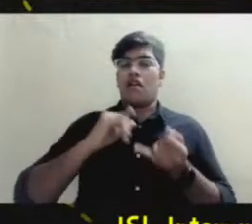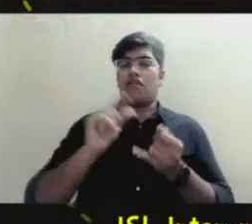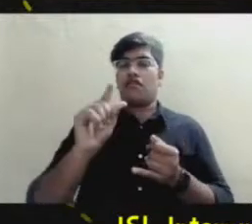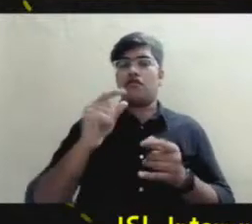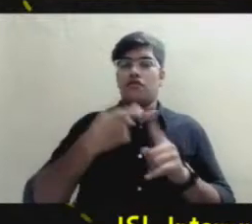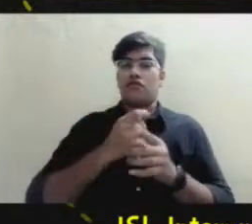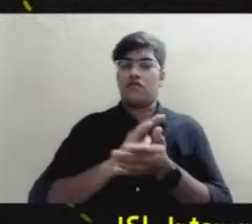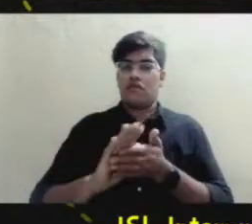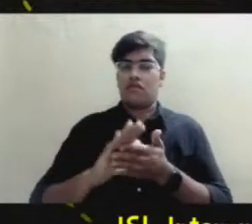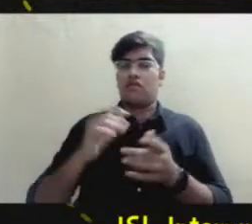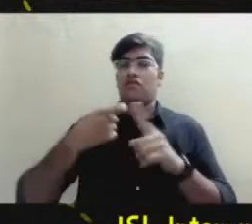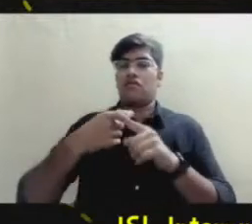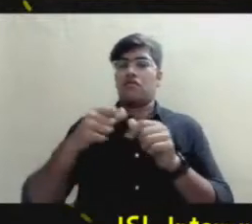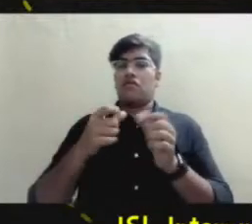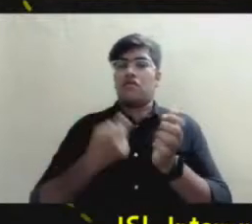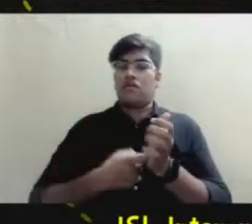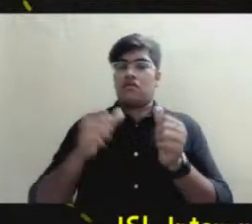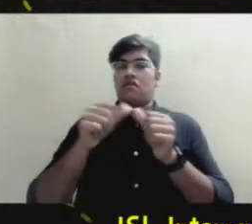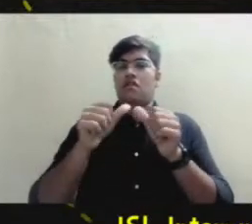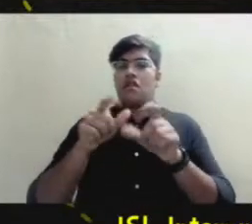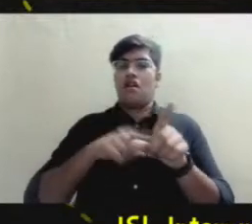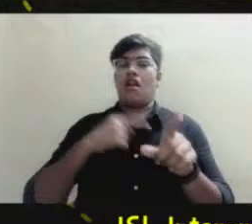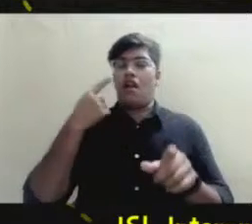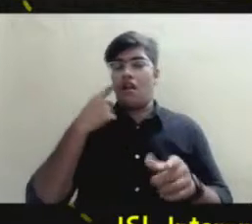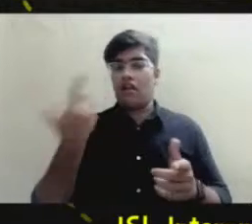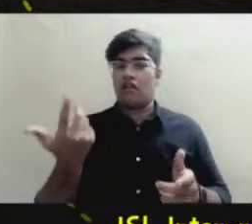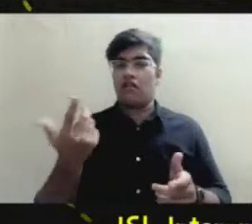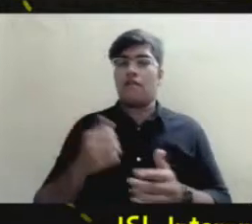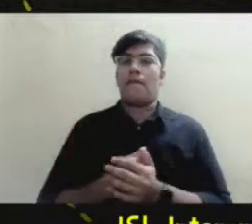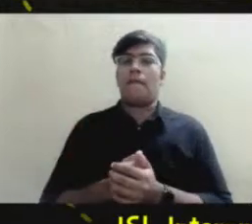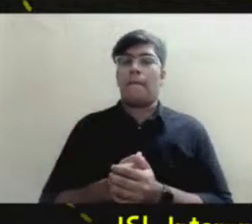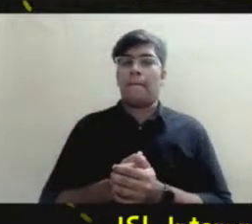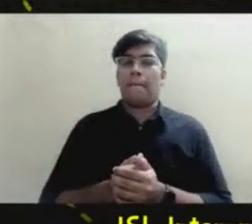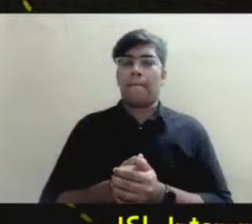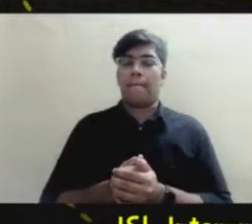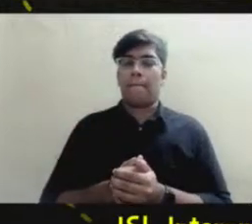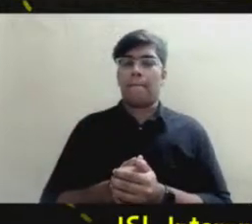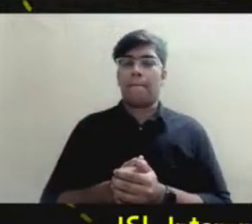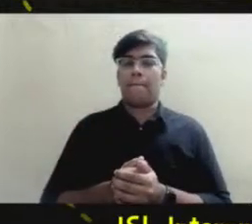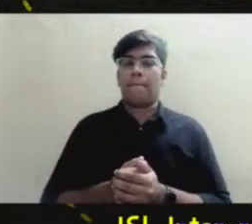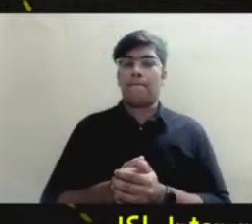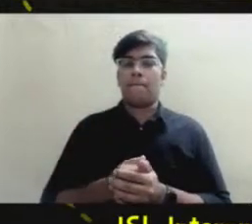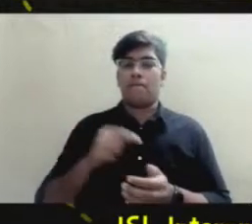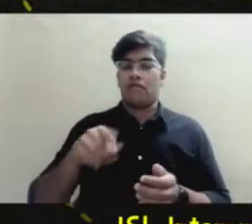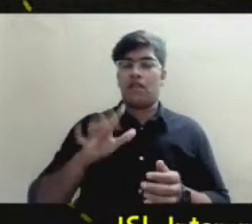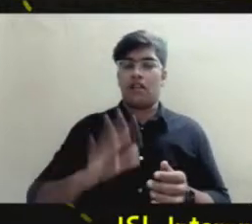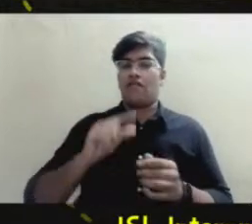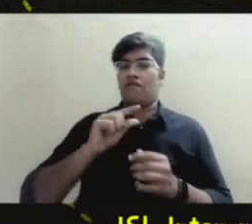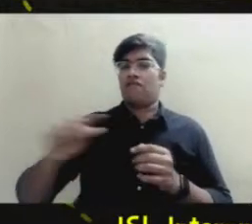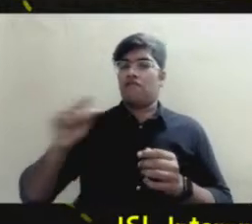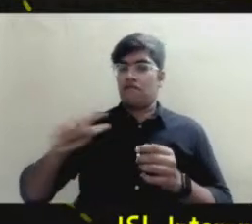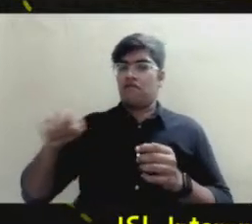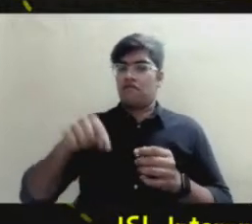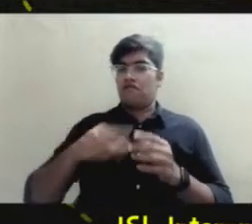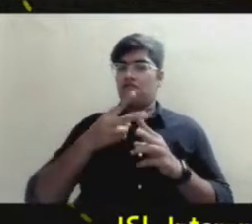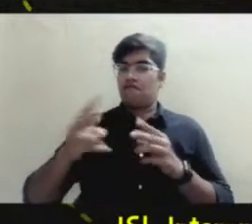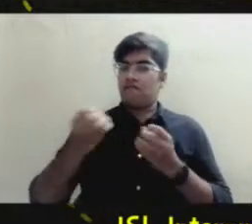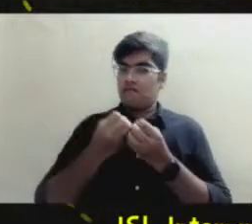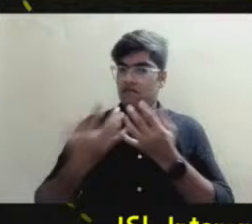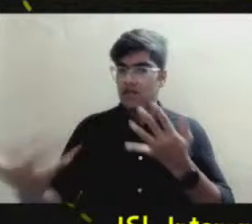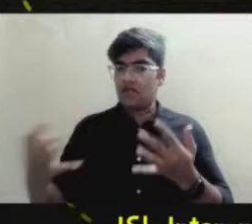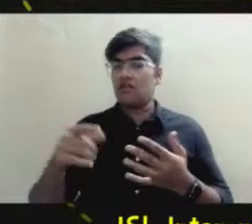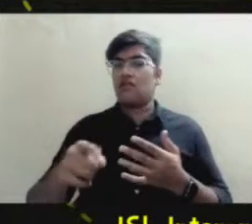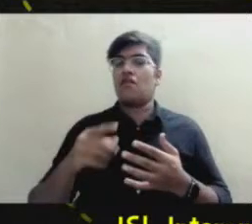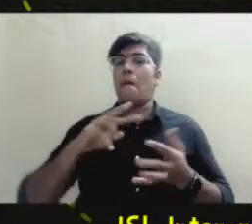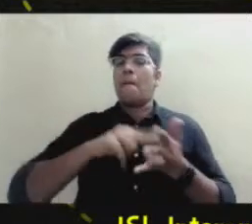pleasured, and or for example, Mori choliya nasai dari re, Esori anari devara. So what